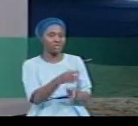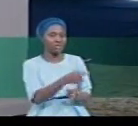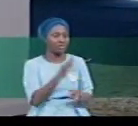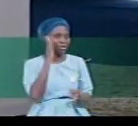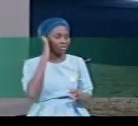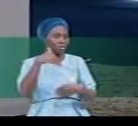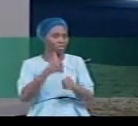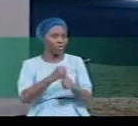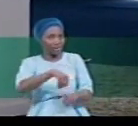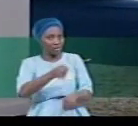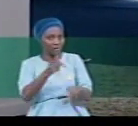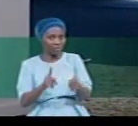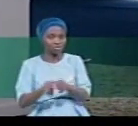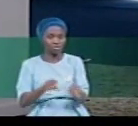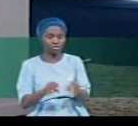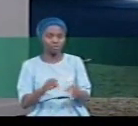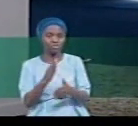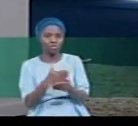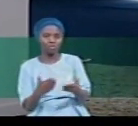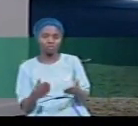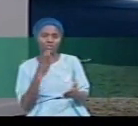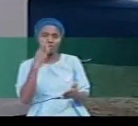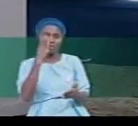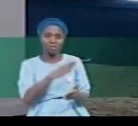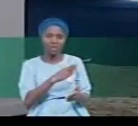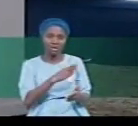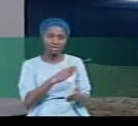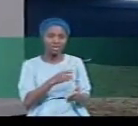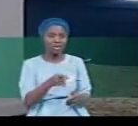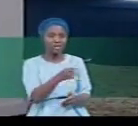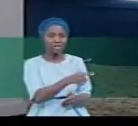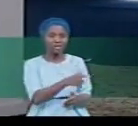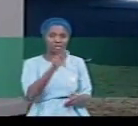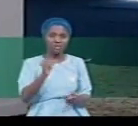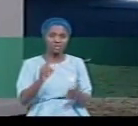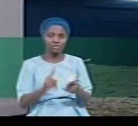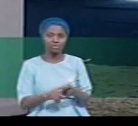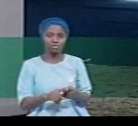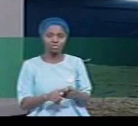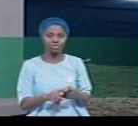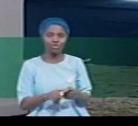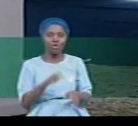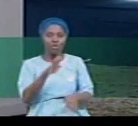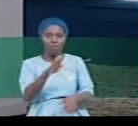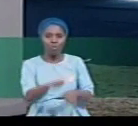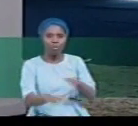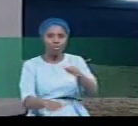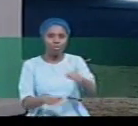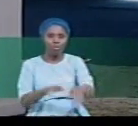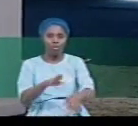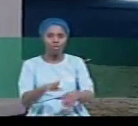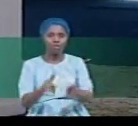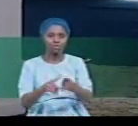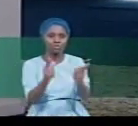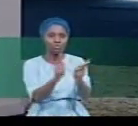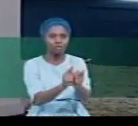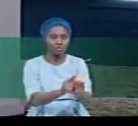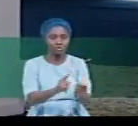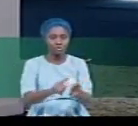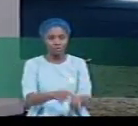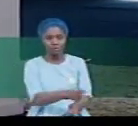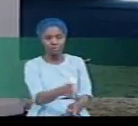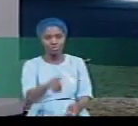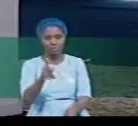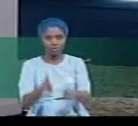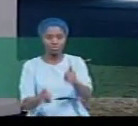something bad, something evil, they have to literally walk to those other people to talk to